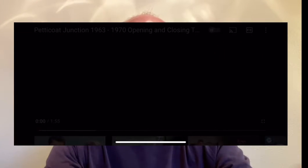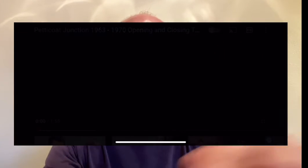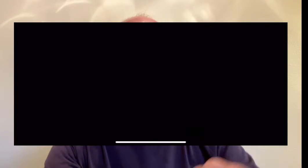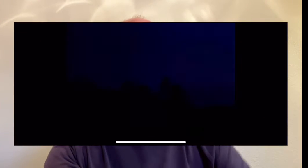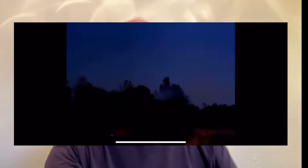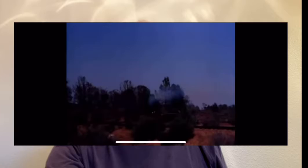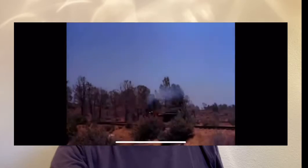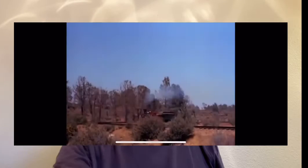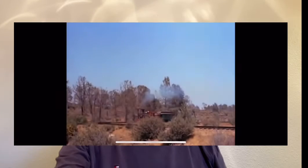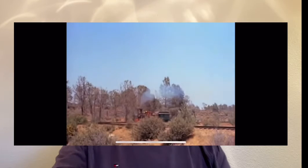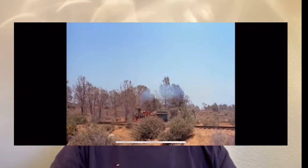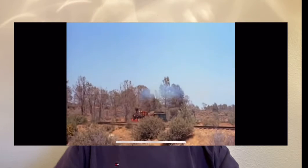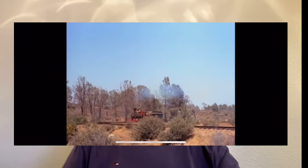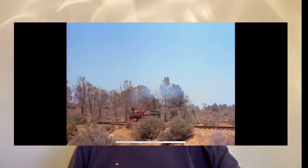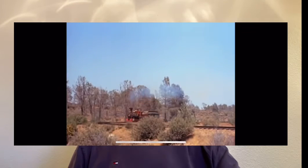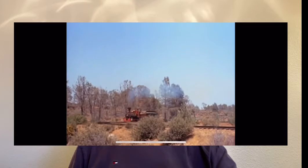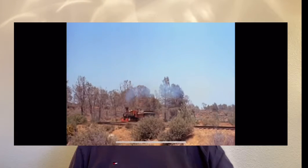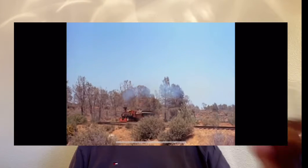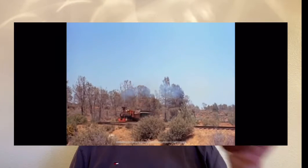conference.